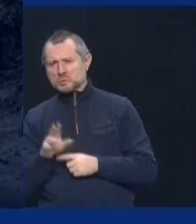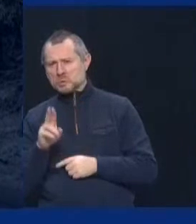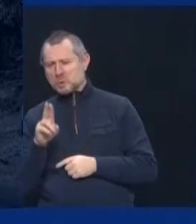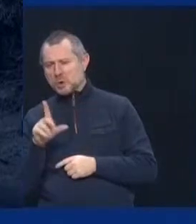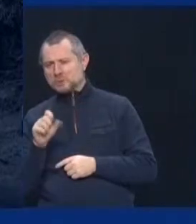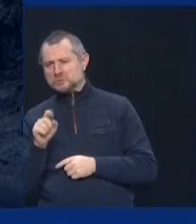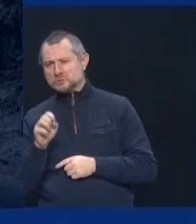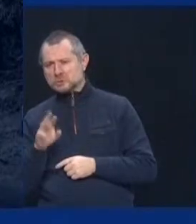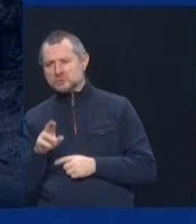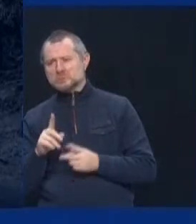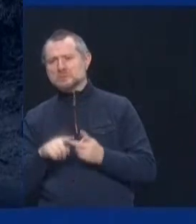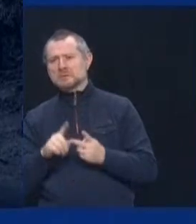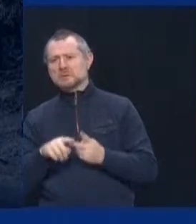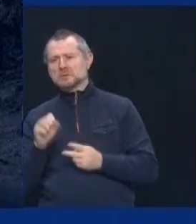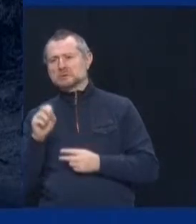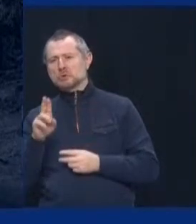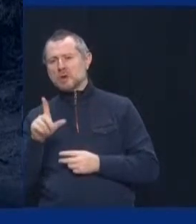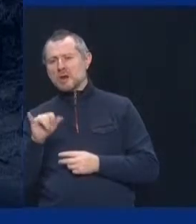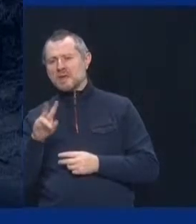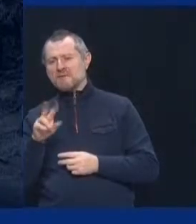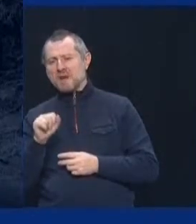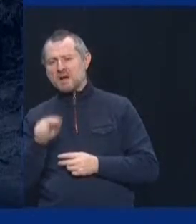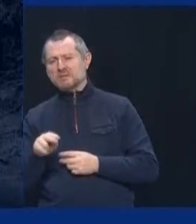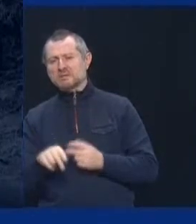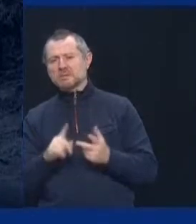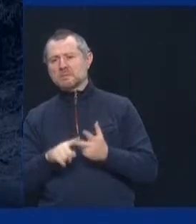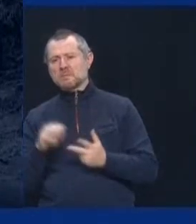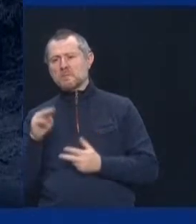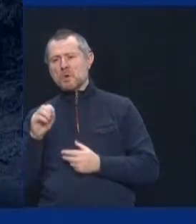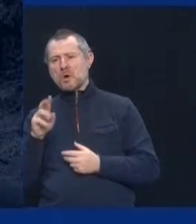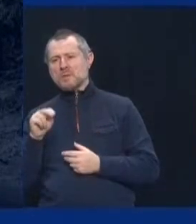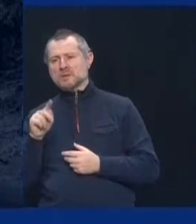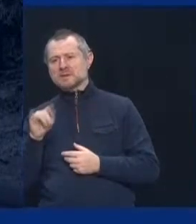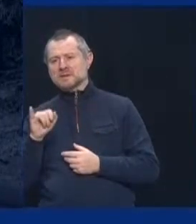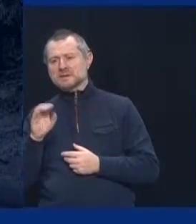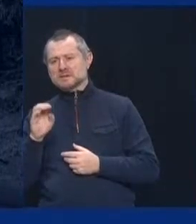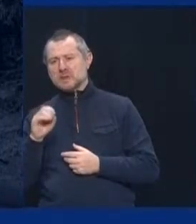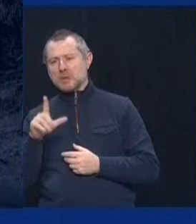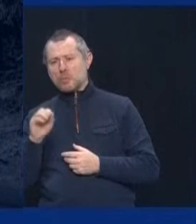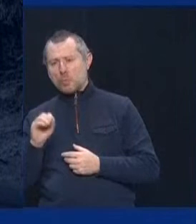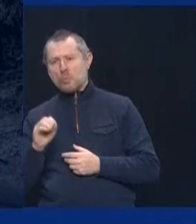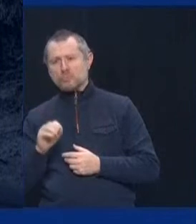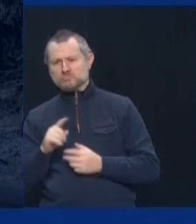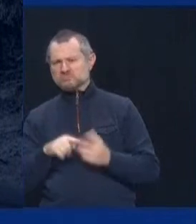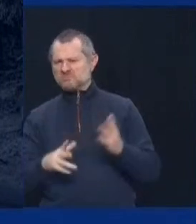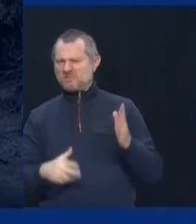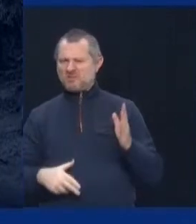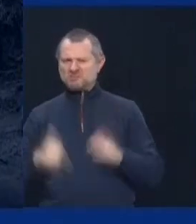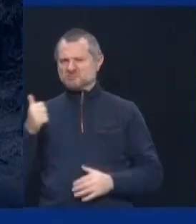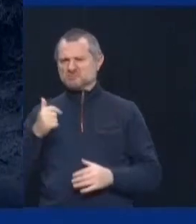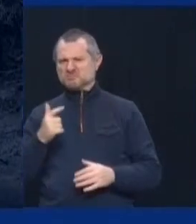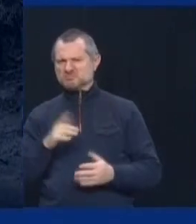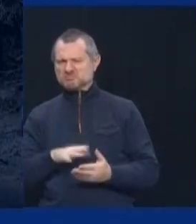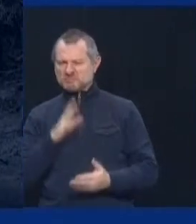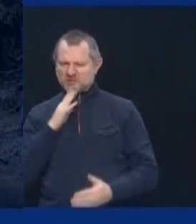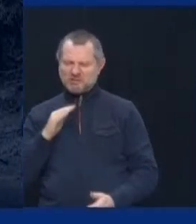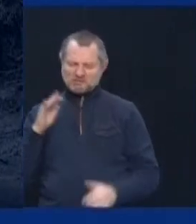Monticello. Very specific that those areas are going to have the highest snowfall. I once